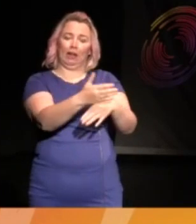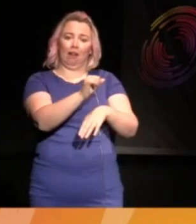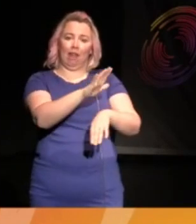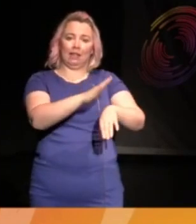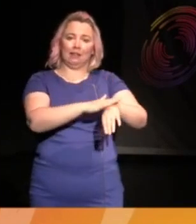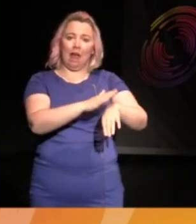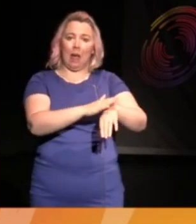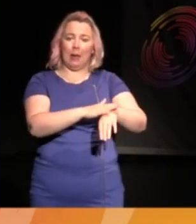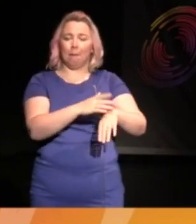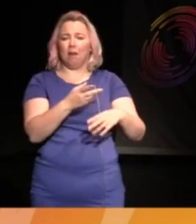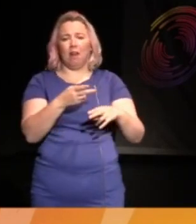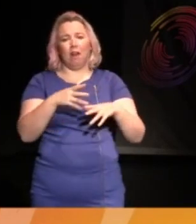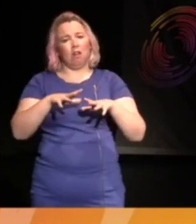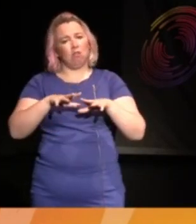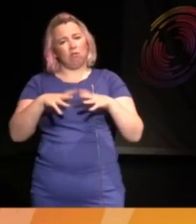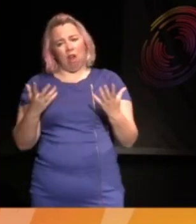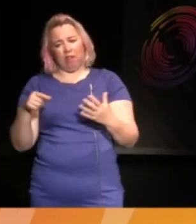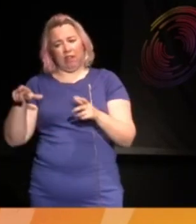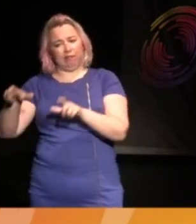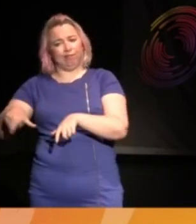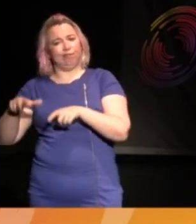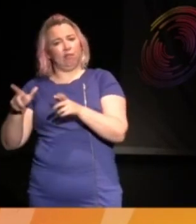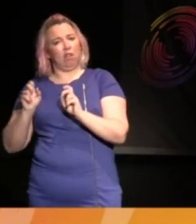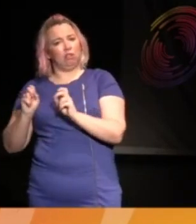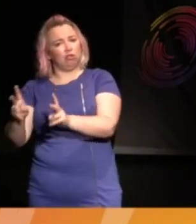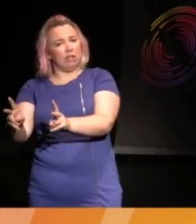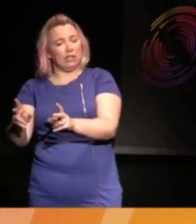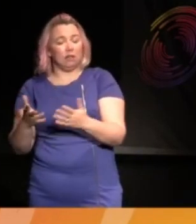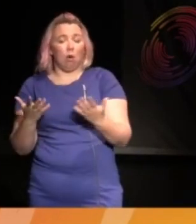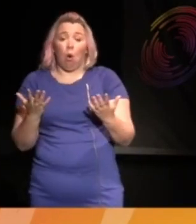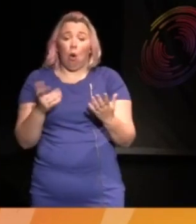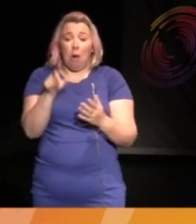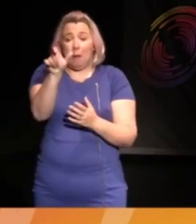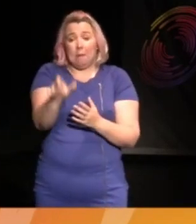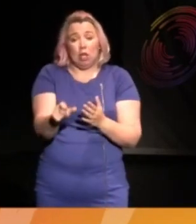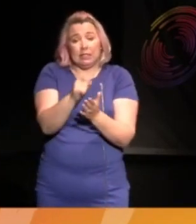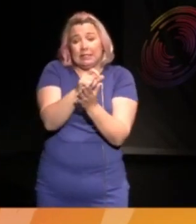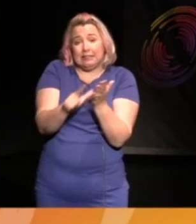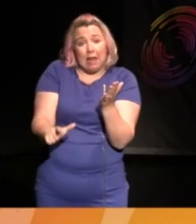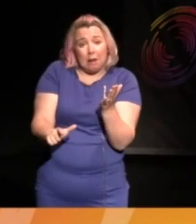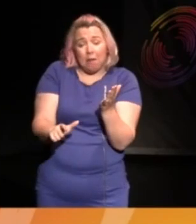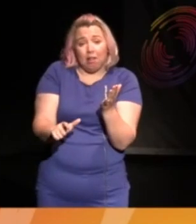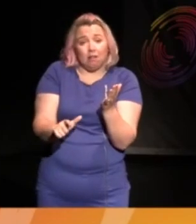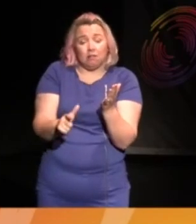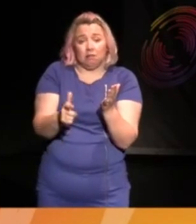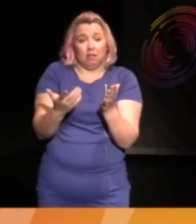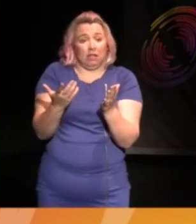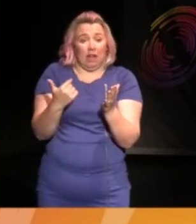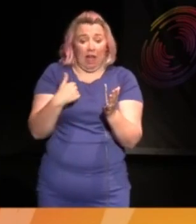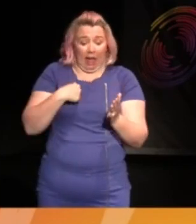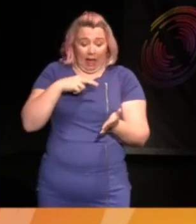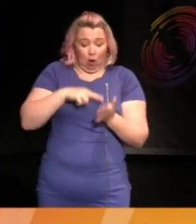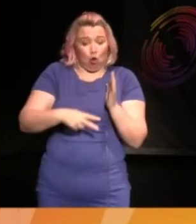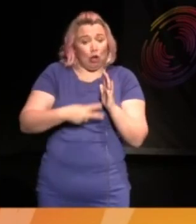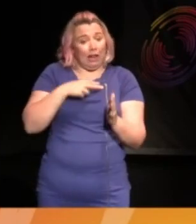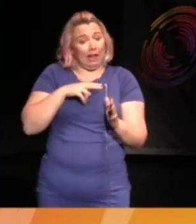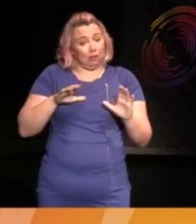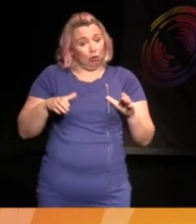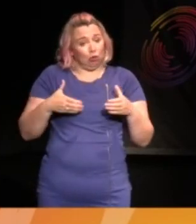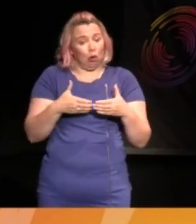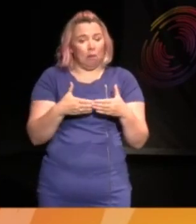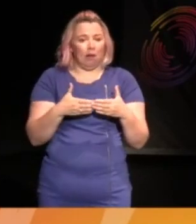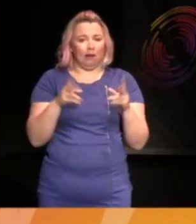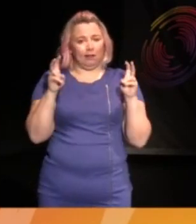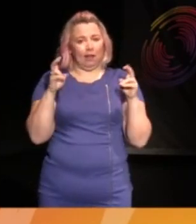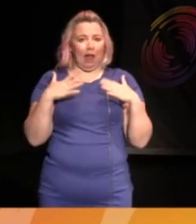time. Or if it's someone who's disabled, so I organise a group of healthy